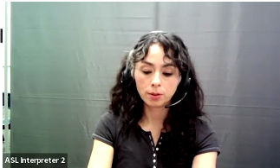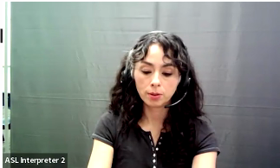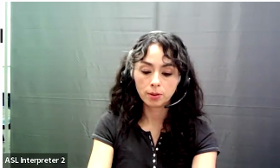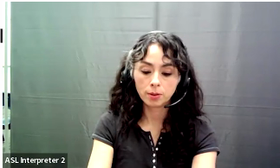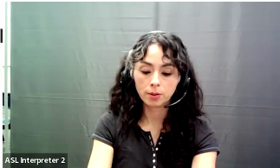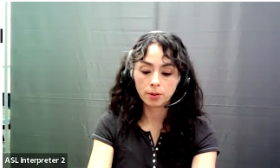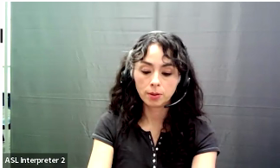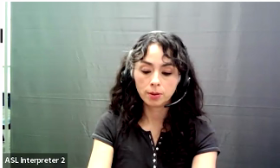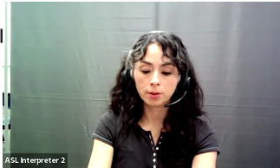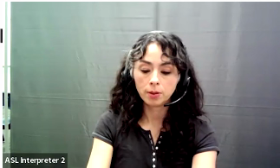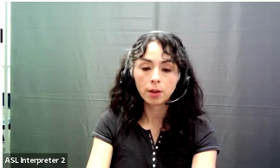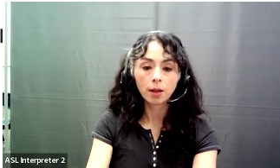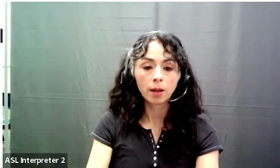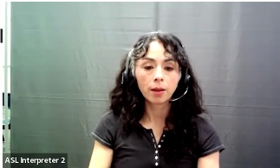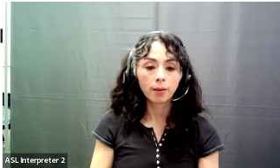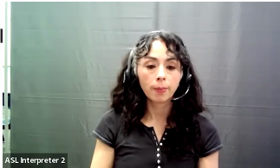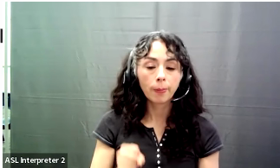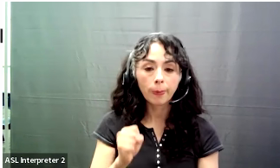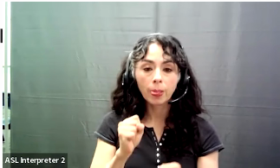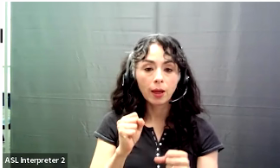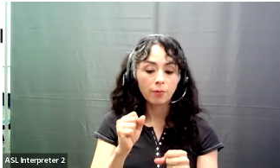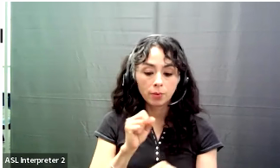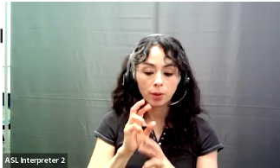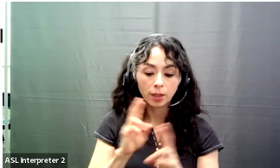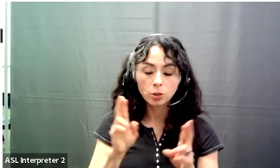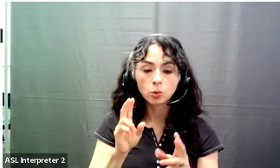always, he has been ready to share